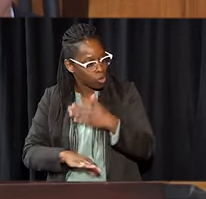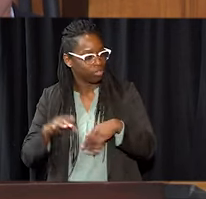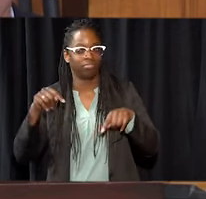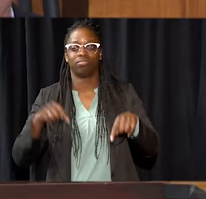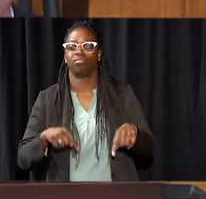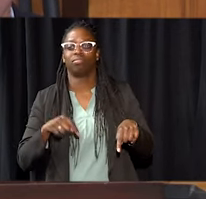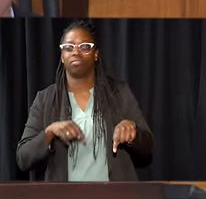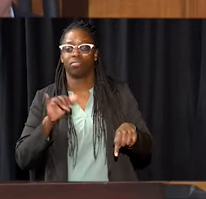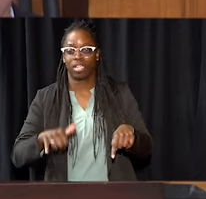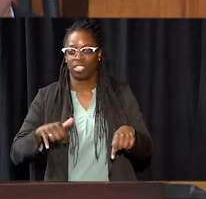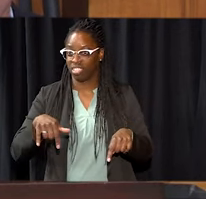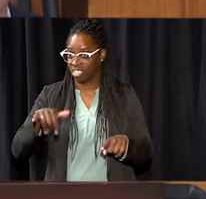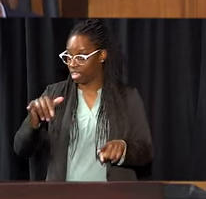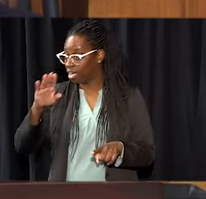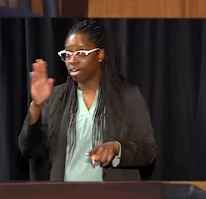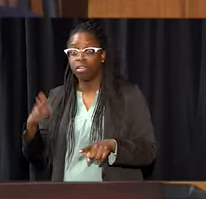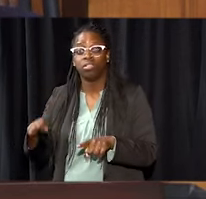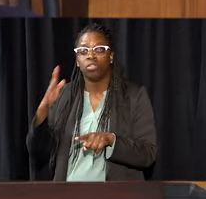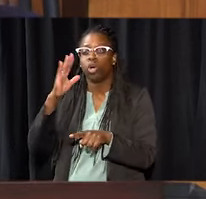is preserved."